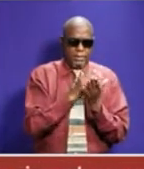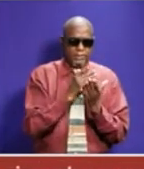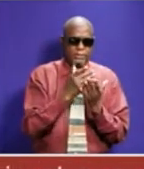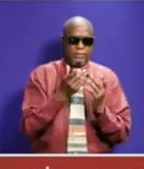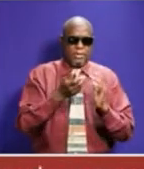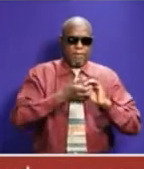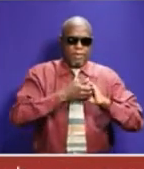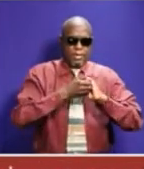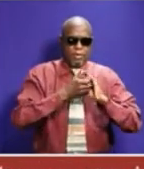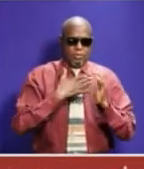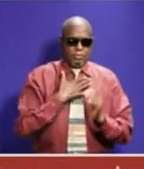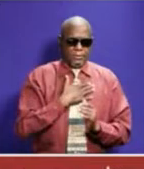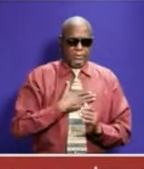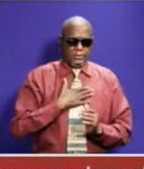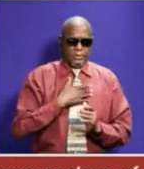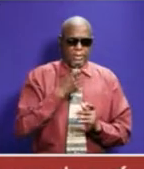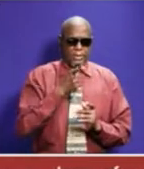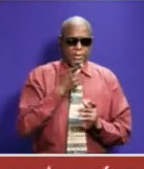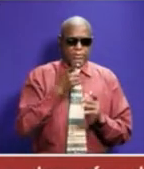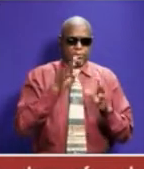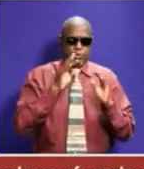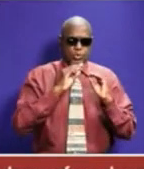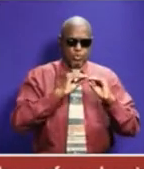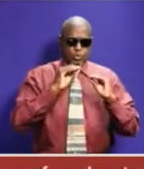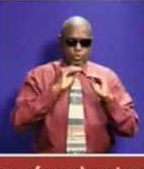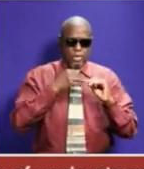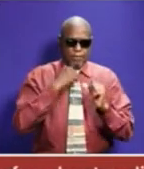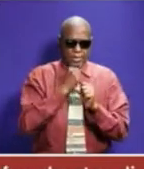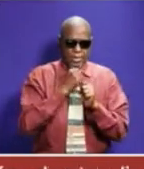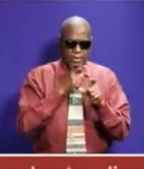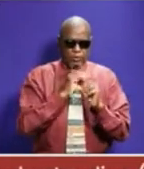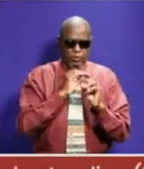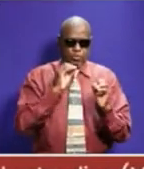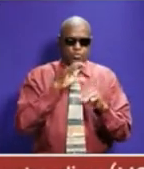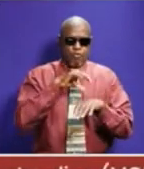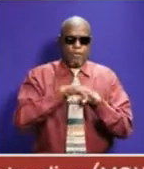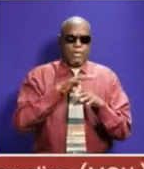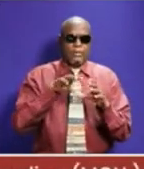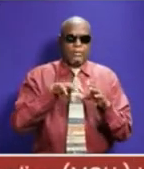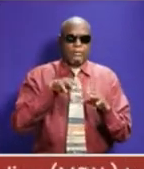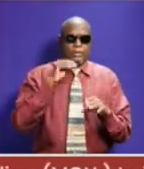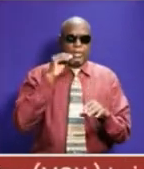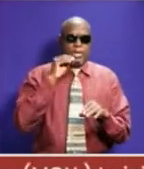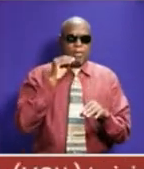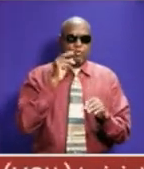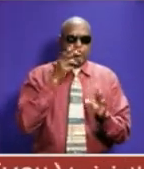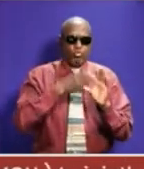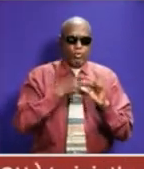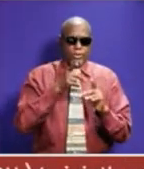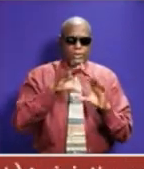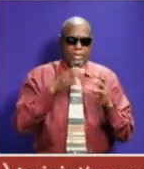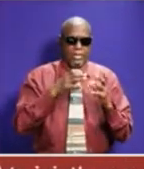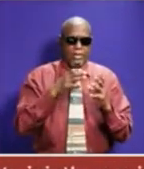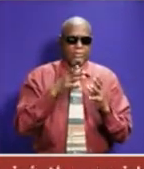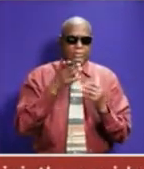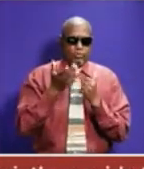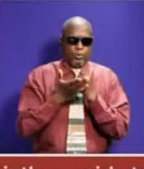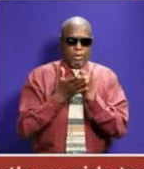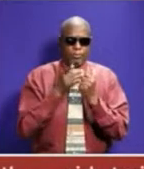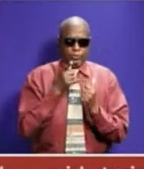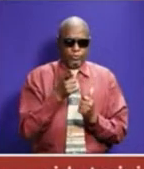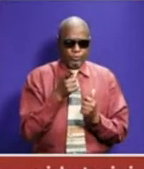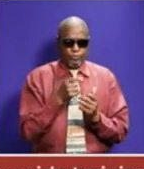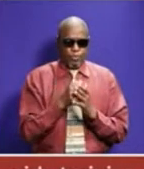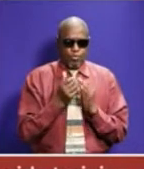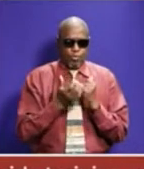please, those coaches who have not done this, please find time and attend those classes. You'll see something different. Maybe you'll